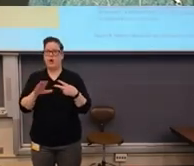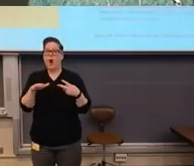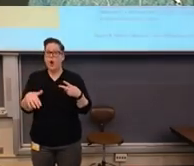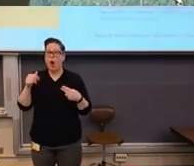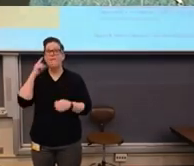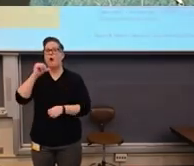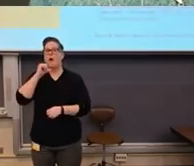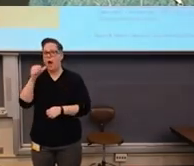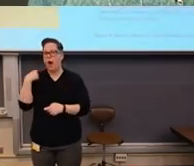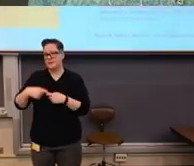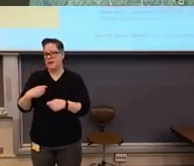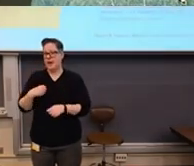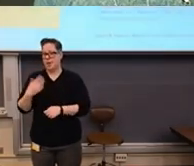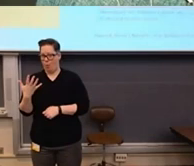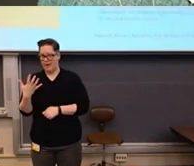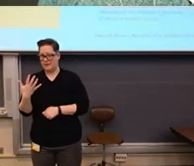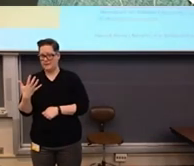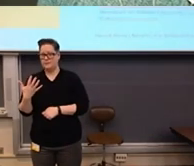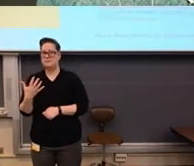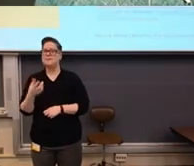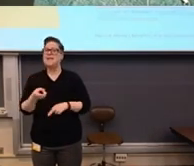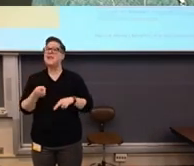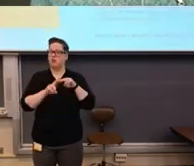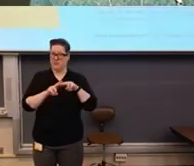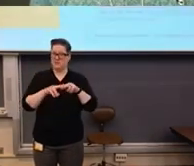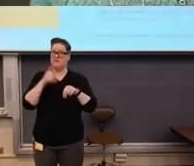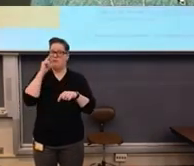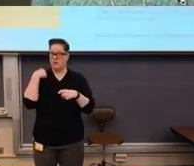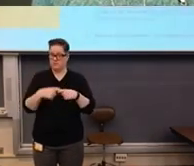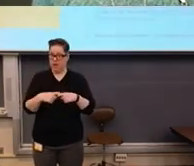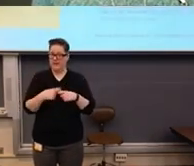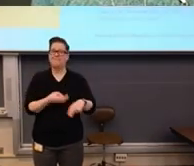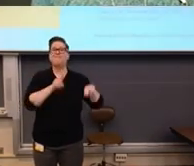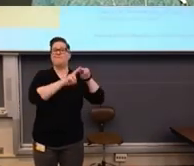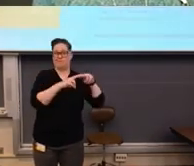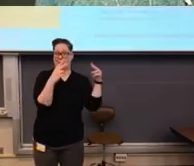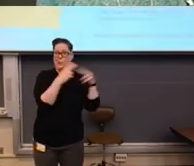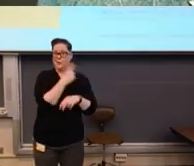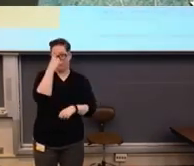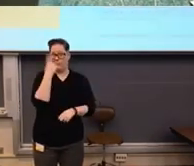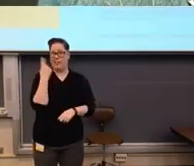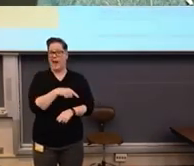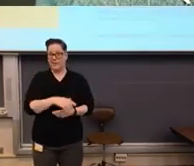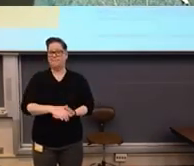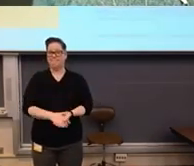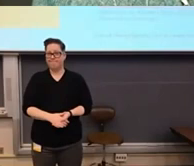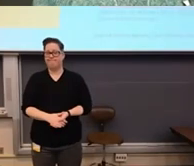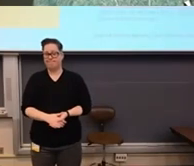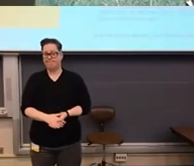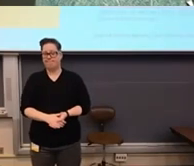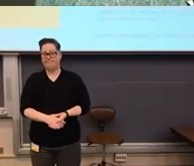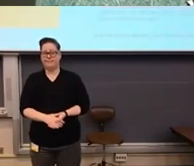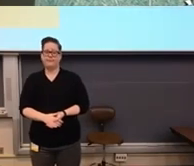white populations and increases for Hispanic and increases even greater for Black populations.